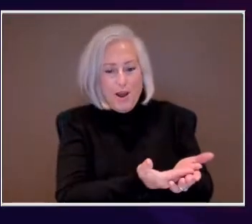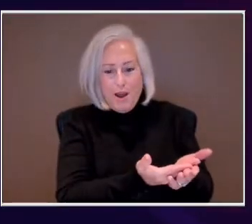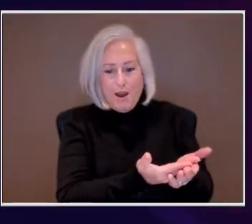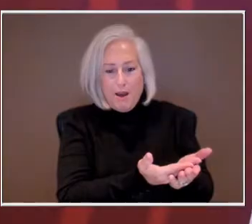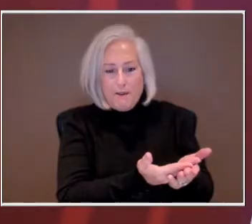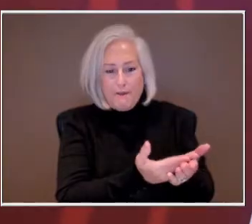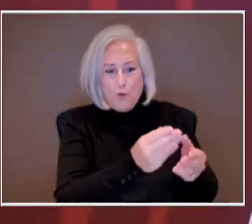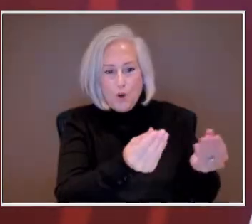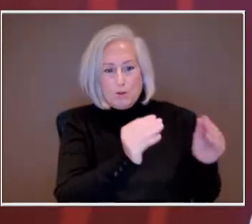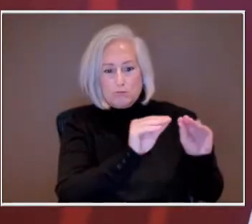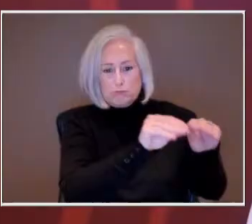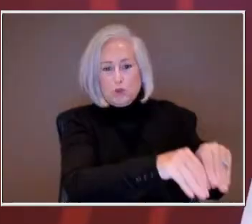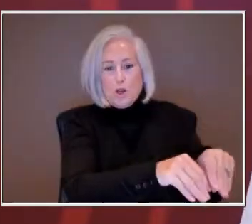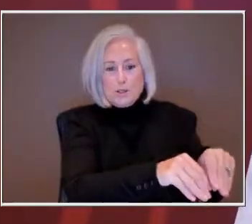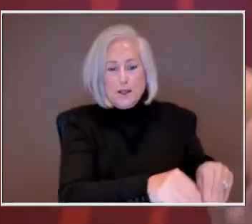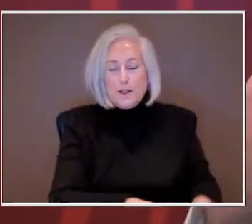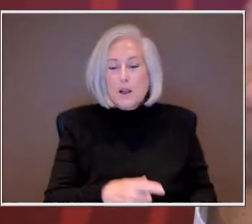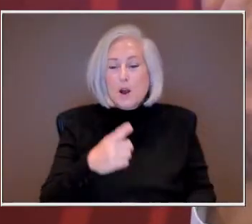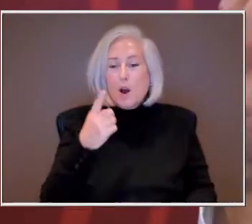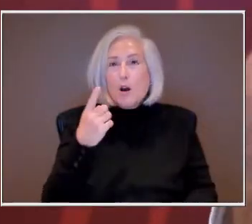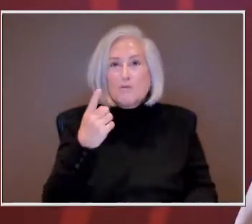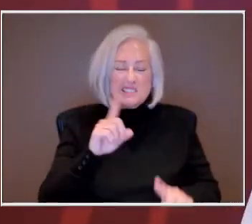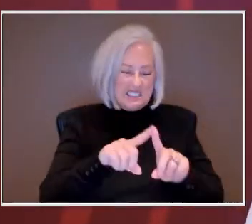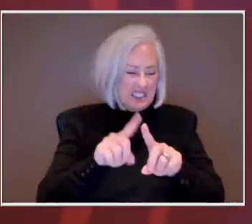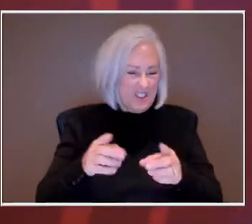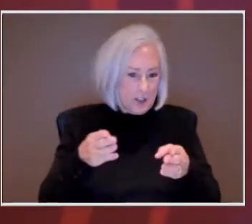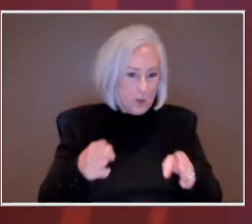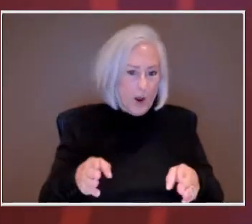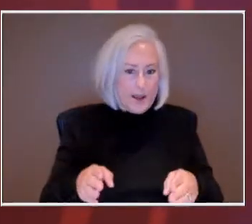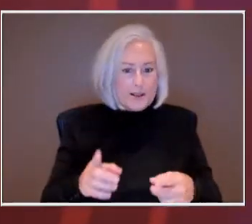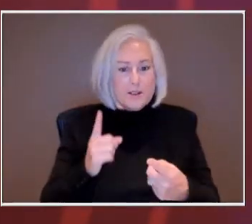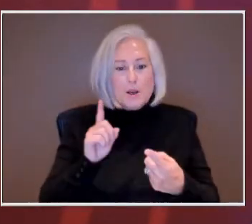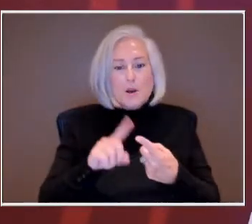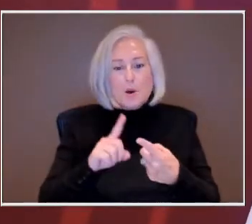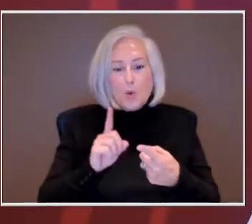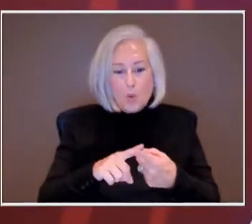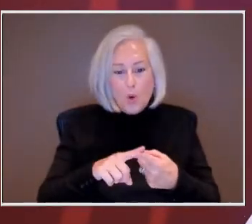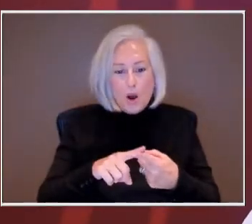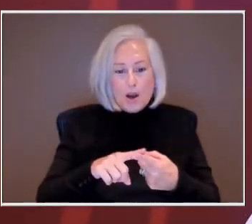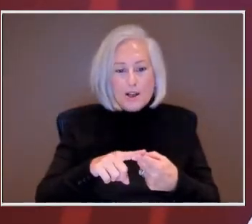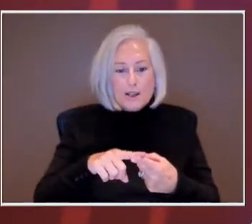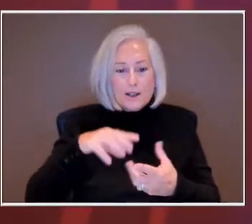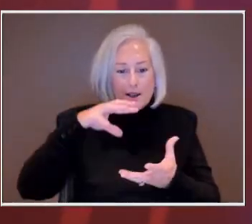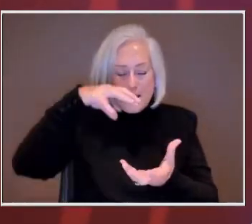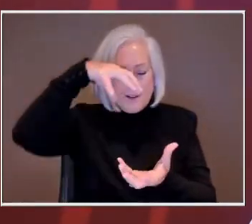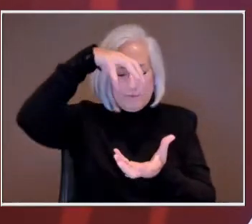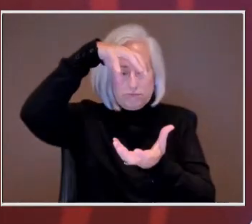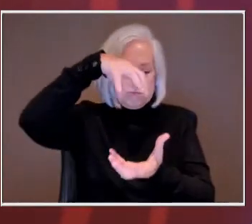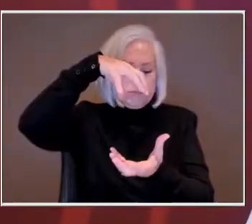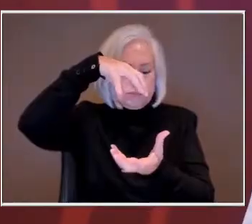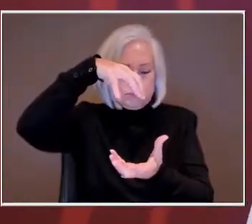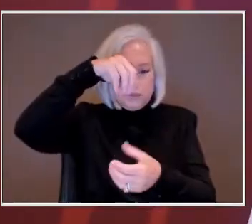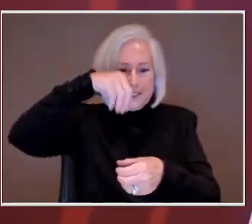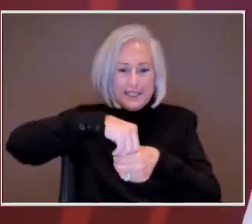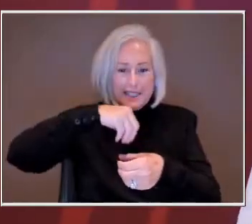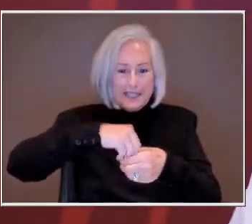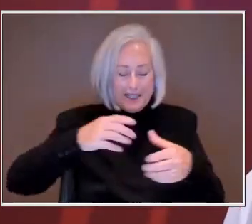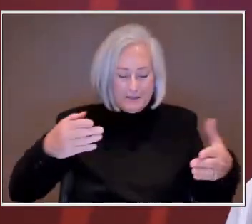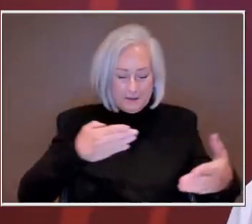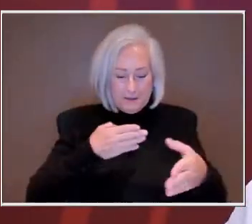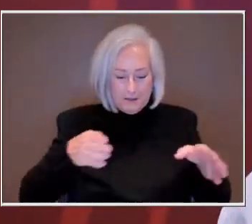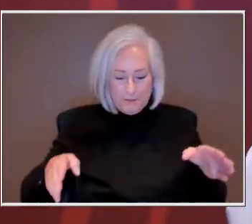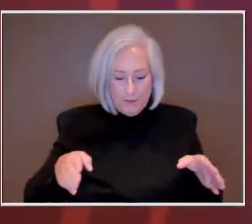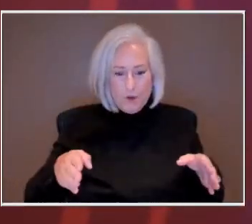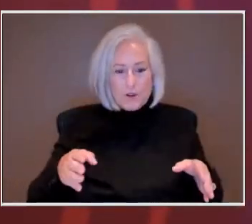ice, one's, suspended in donor preservations. There's other methods that we can actually. Suspended in so donor just like